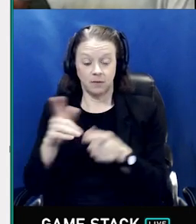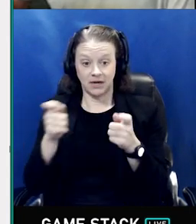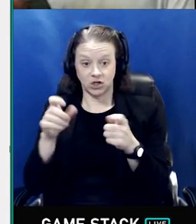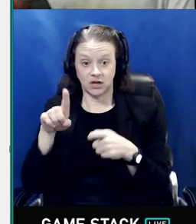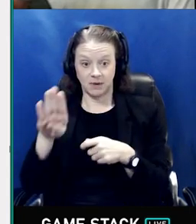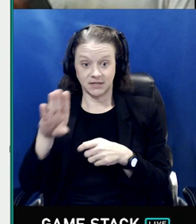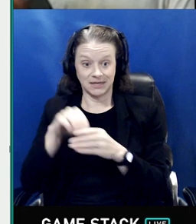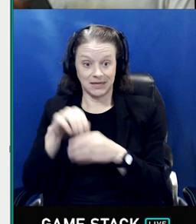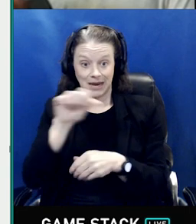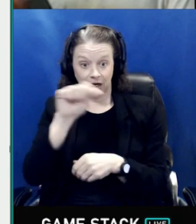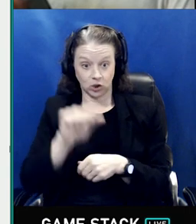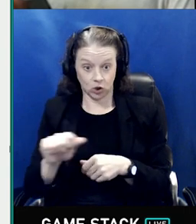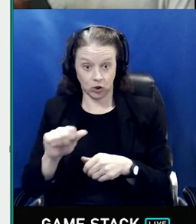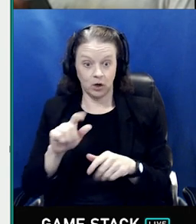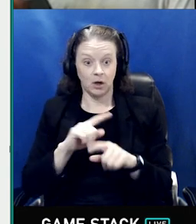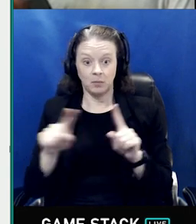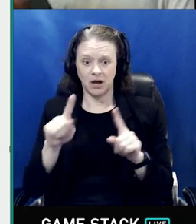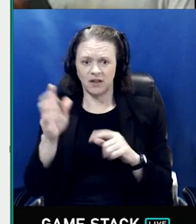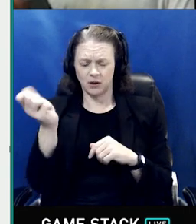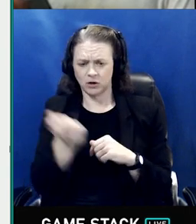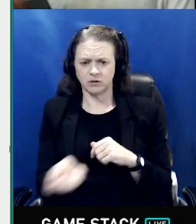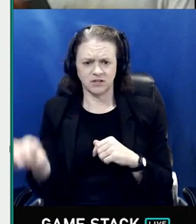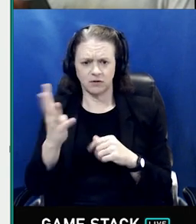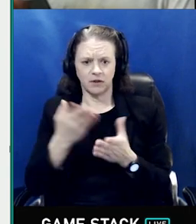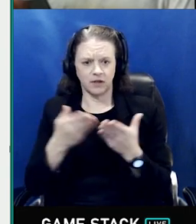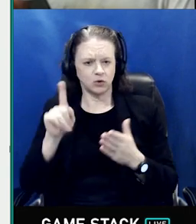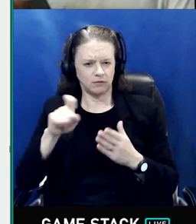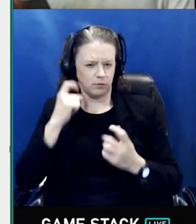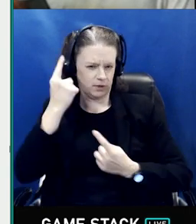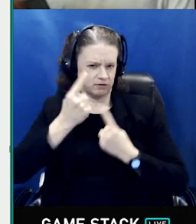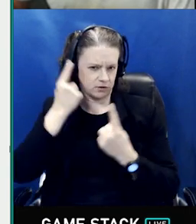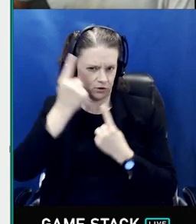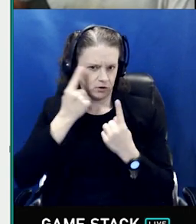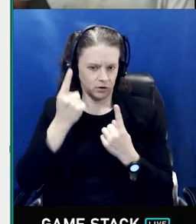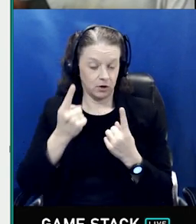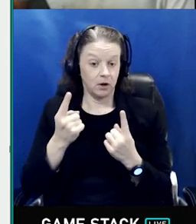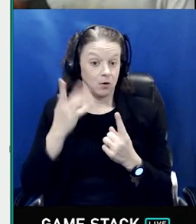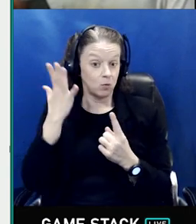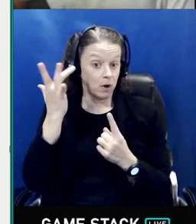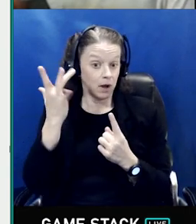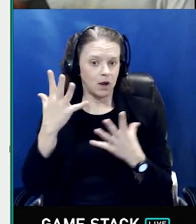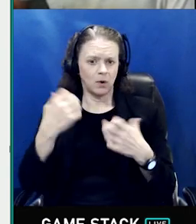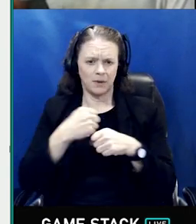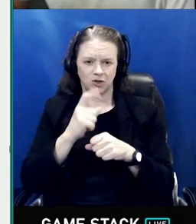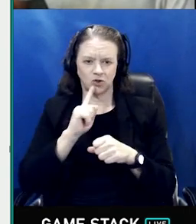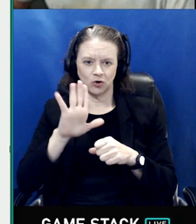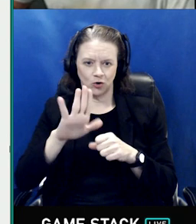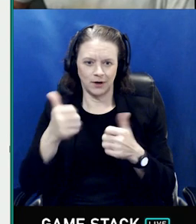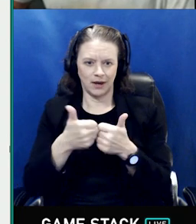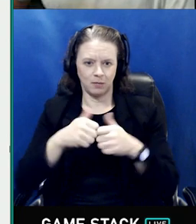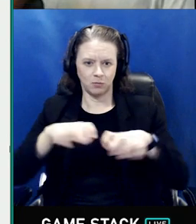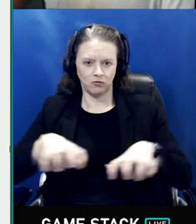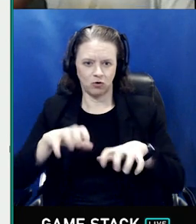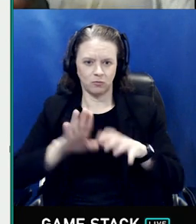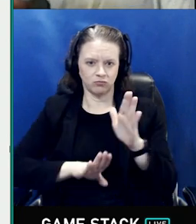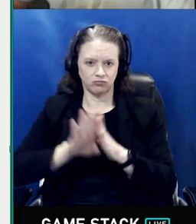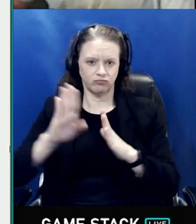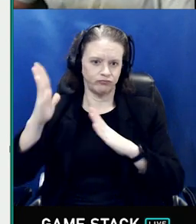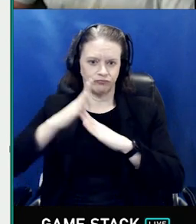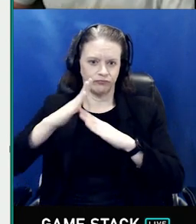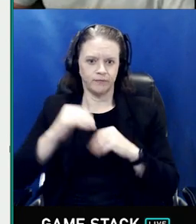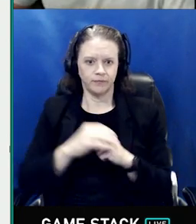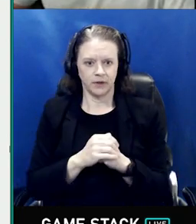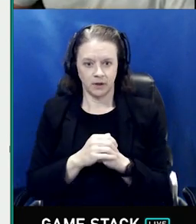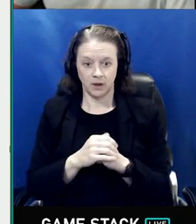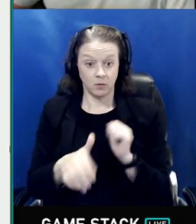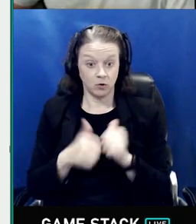quite a few things that require thoughtful consideration to ensure the best possible performance for your games. Probably the most important of these is